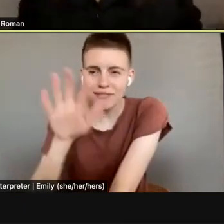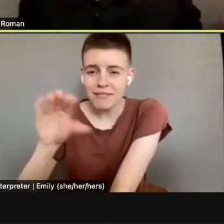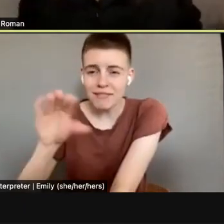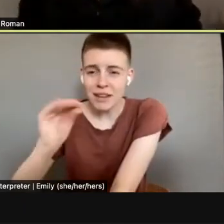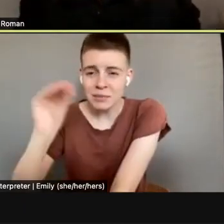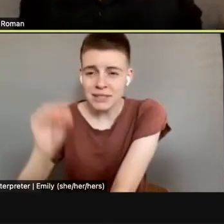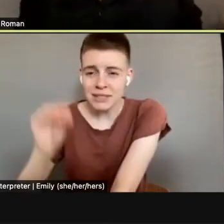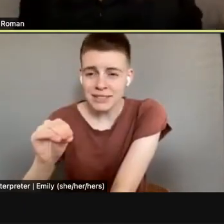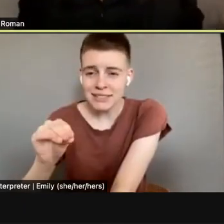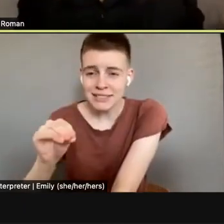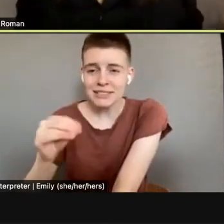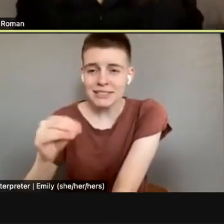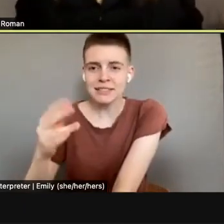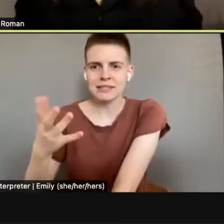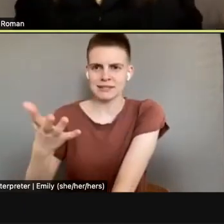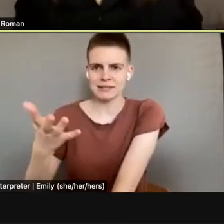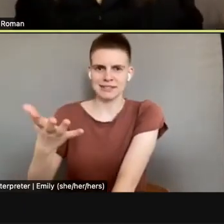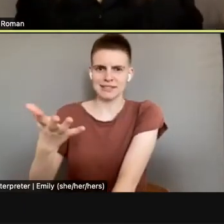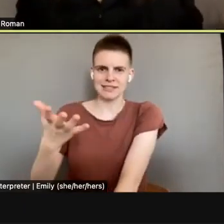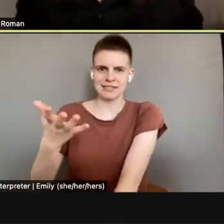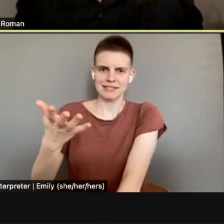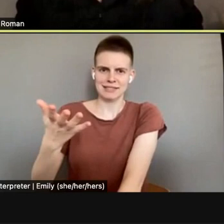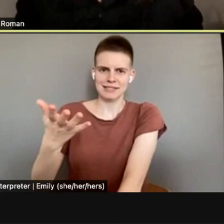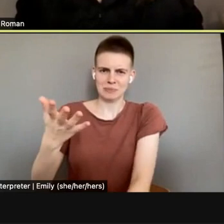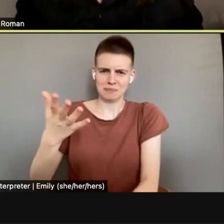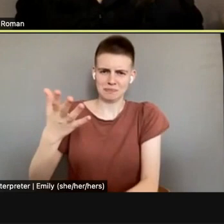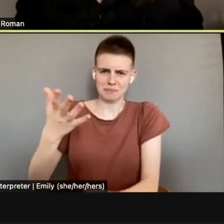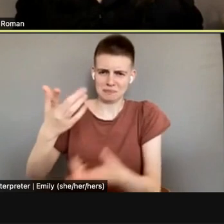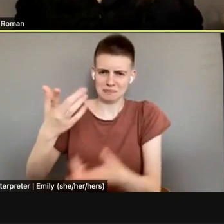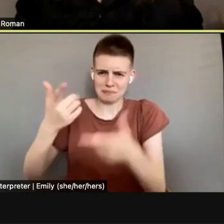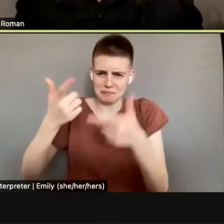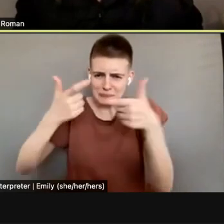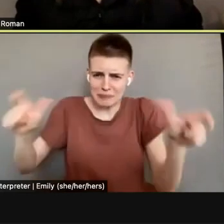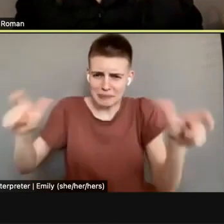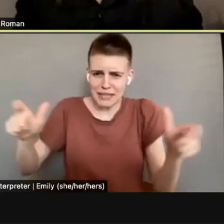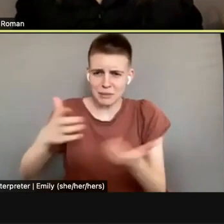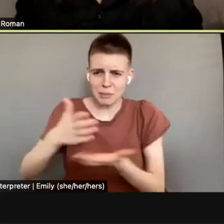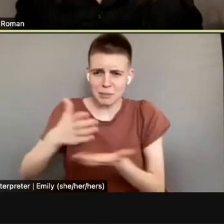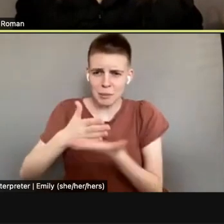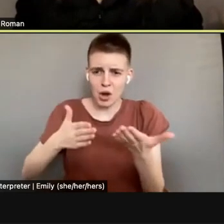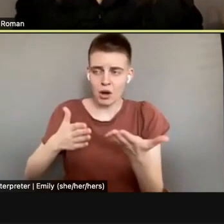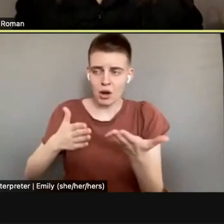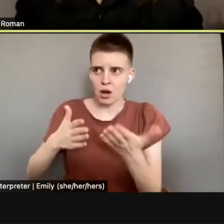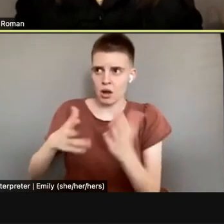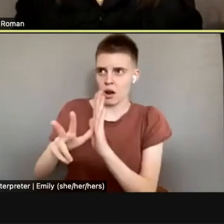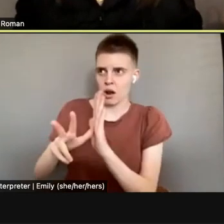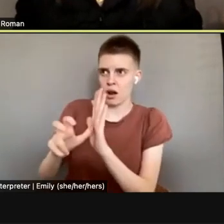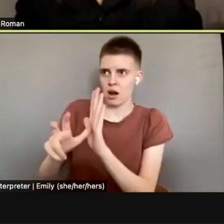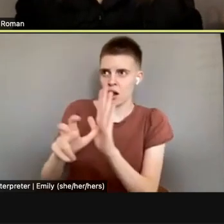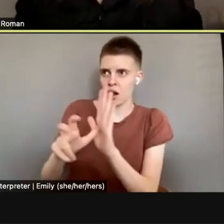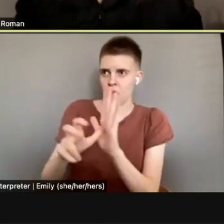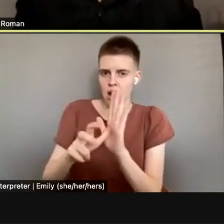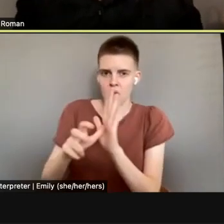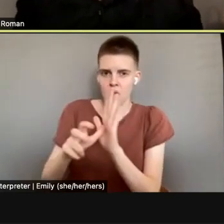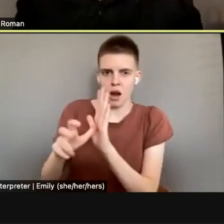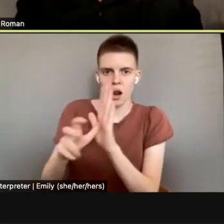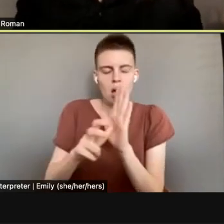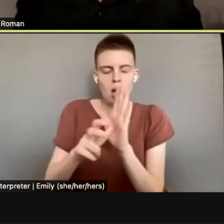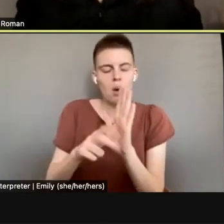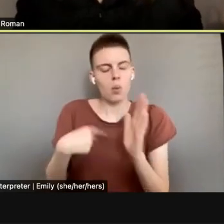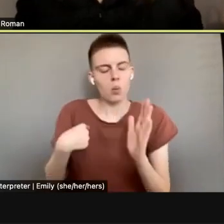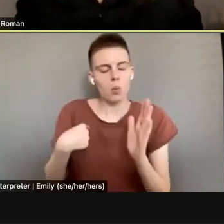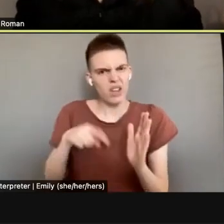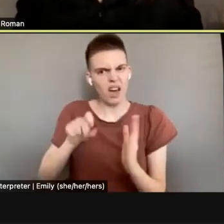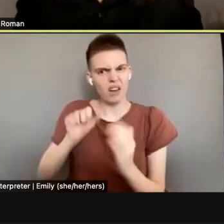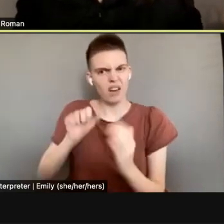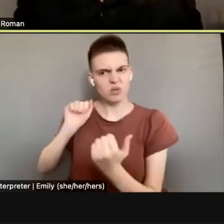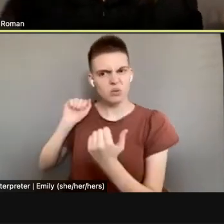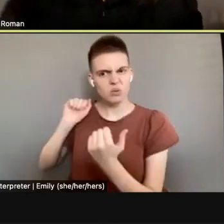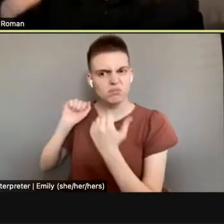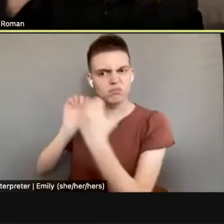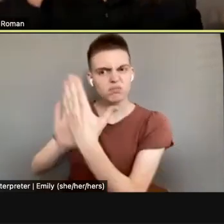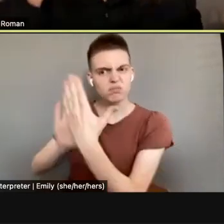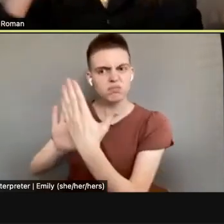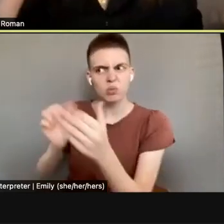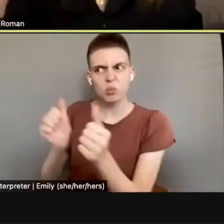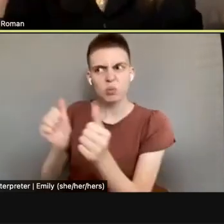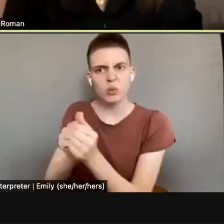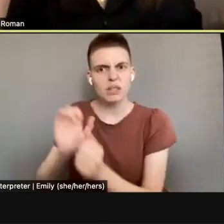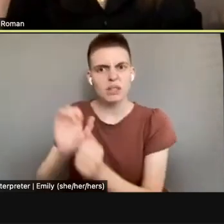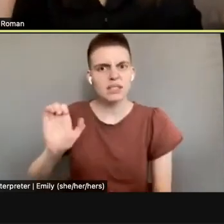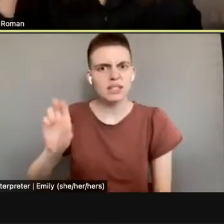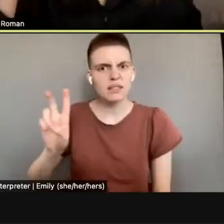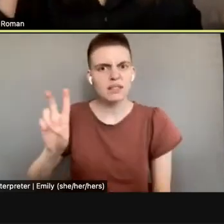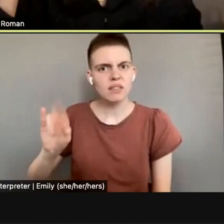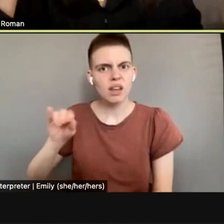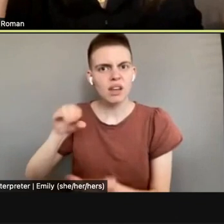How can we not address this in our students when we know they're so at risk to have social challenges? And